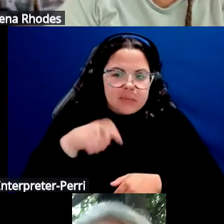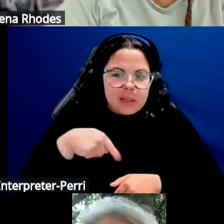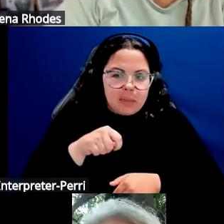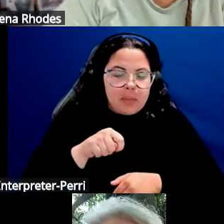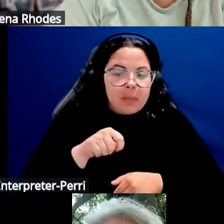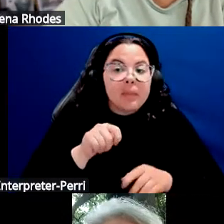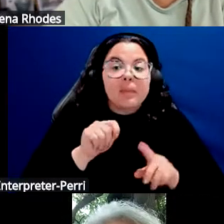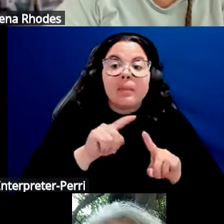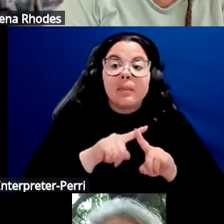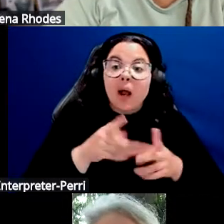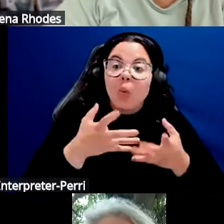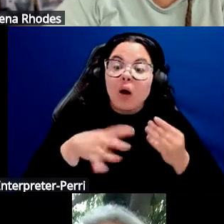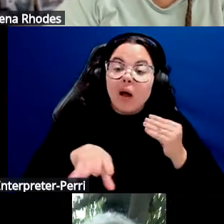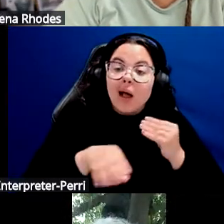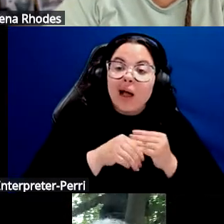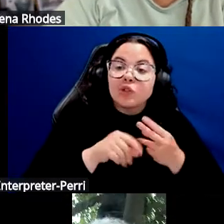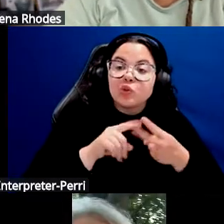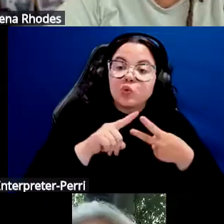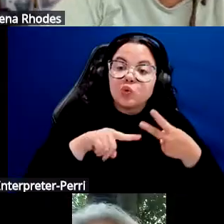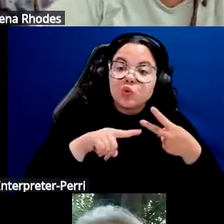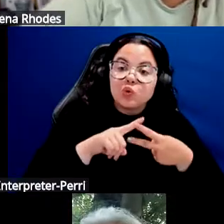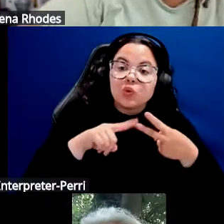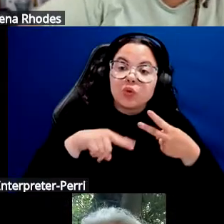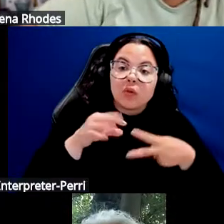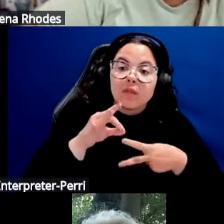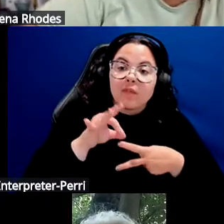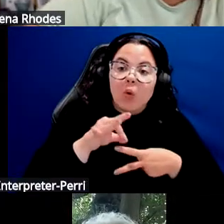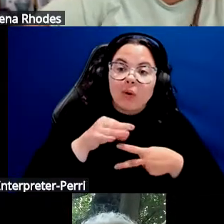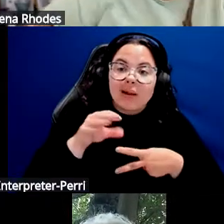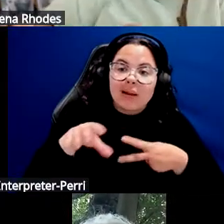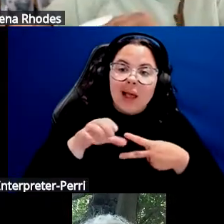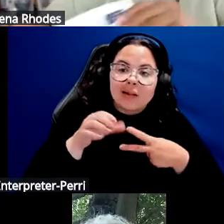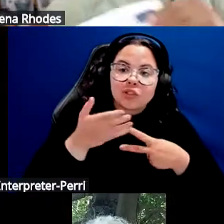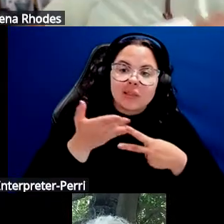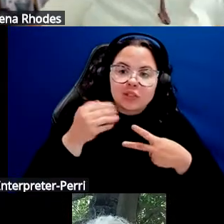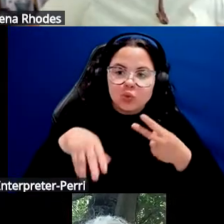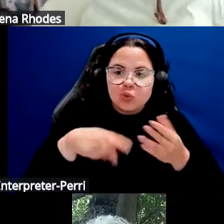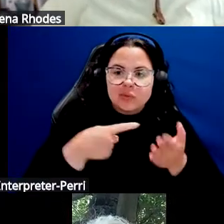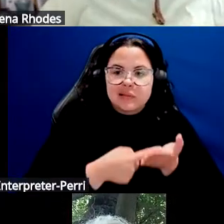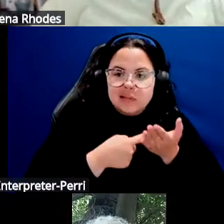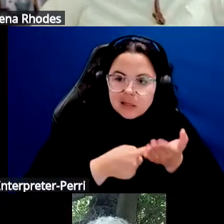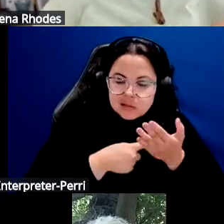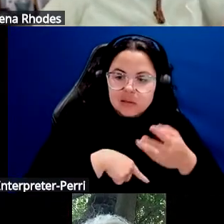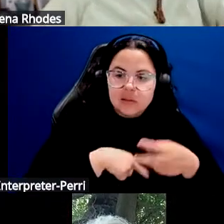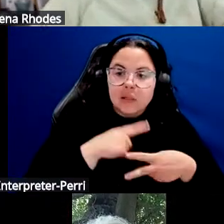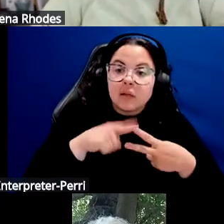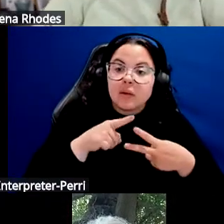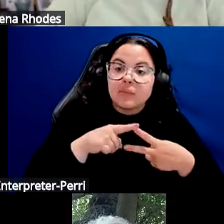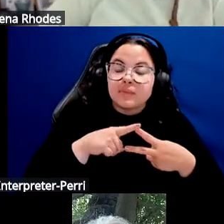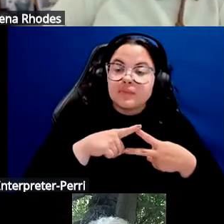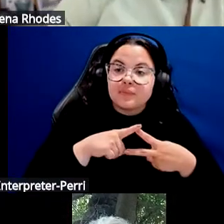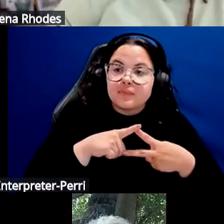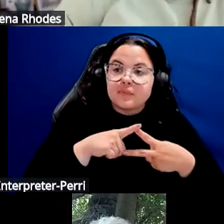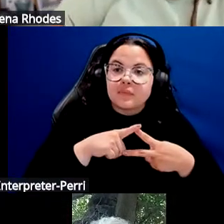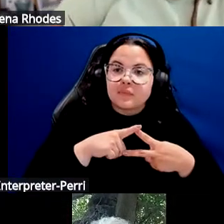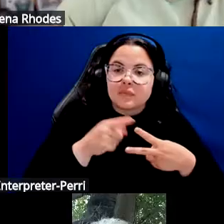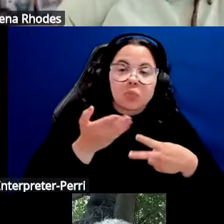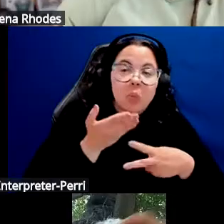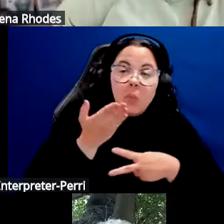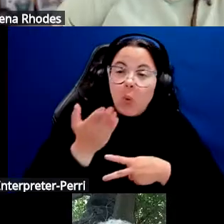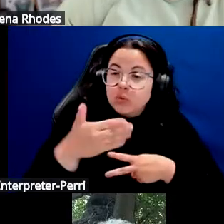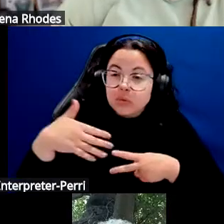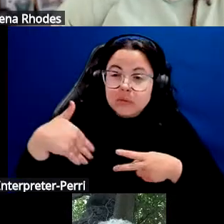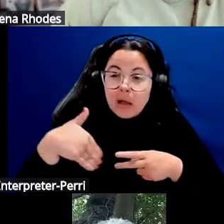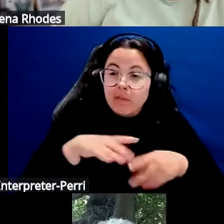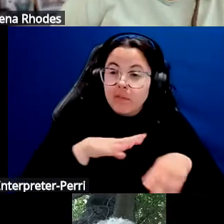I will like to add two voting action items for us to discuss as a commission. A proposal is not formally written, but I think